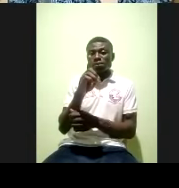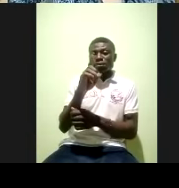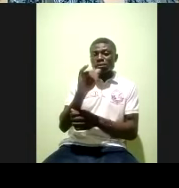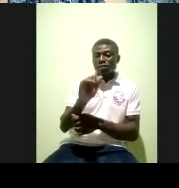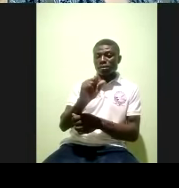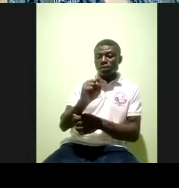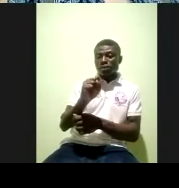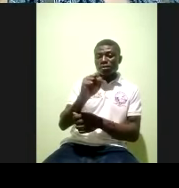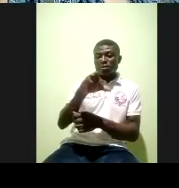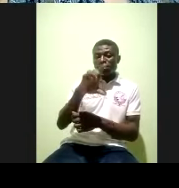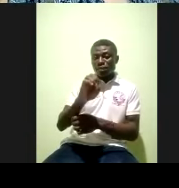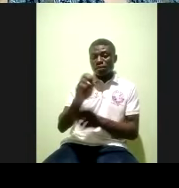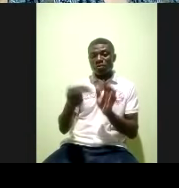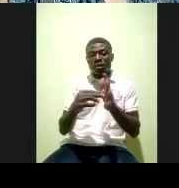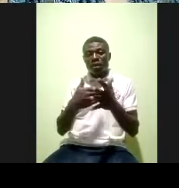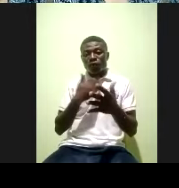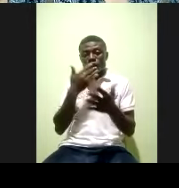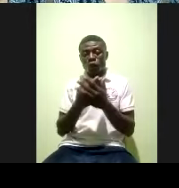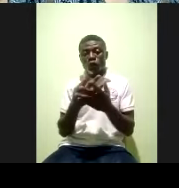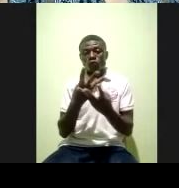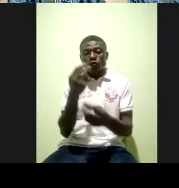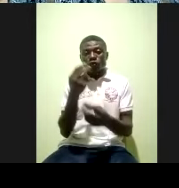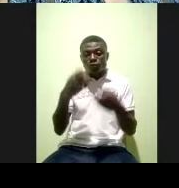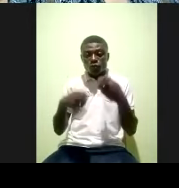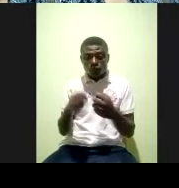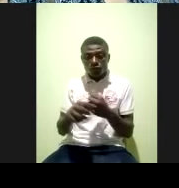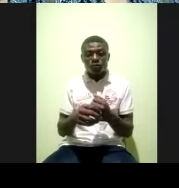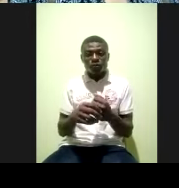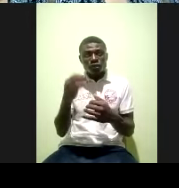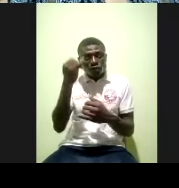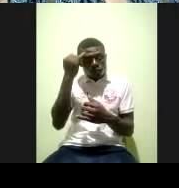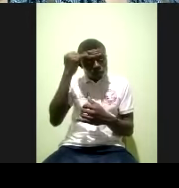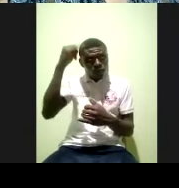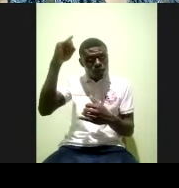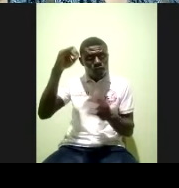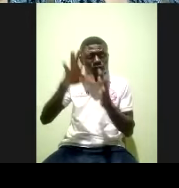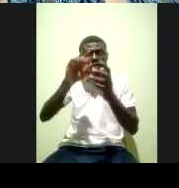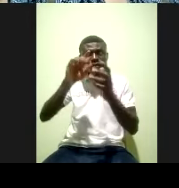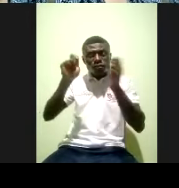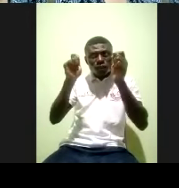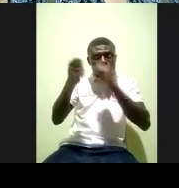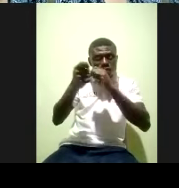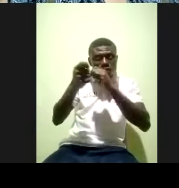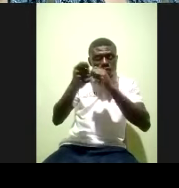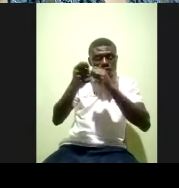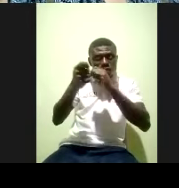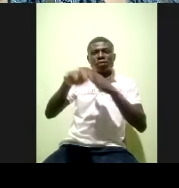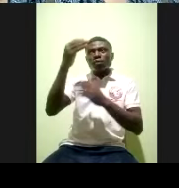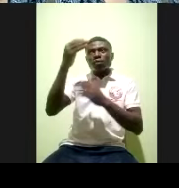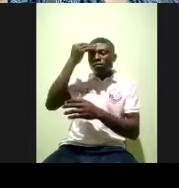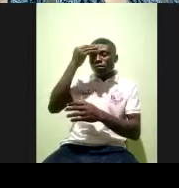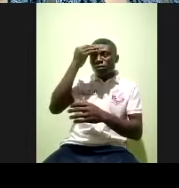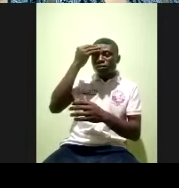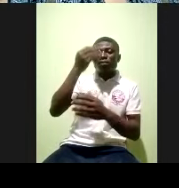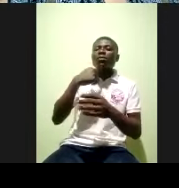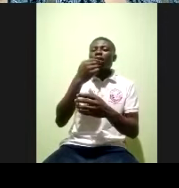seeing patterns and solving problems, imagining and rotating objects in their heads, telling stories